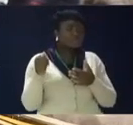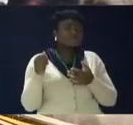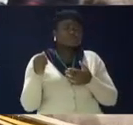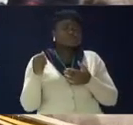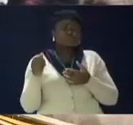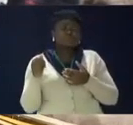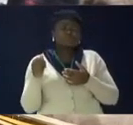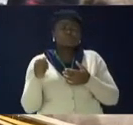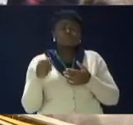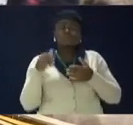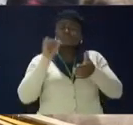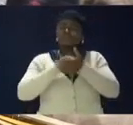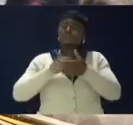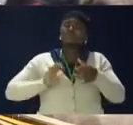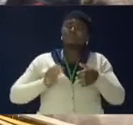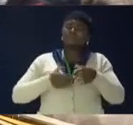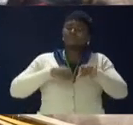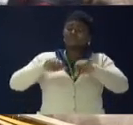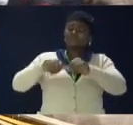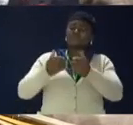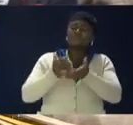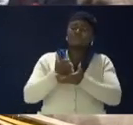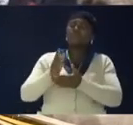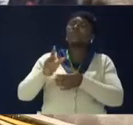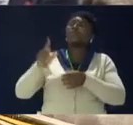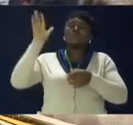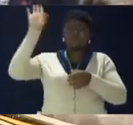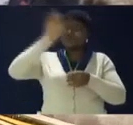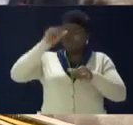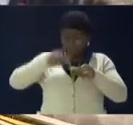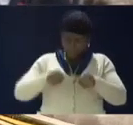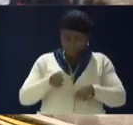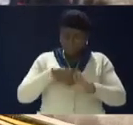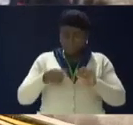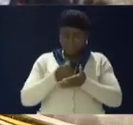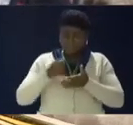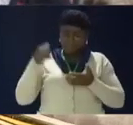That our breakthroughs, Lord, will be permanent.